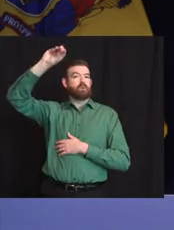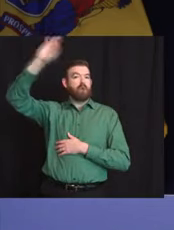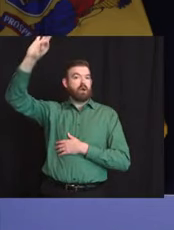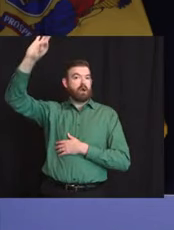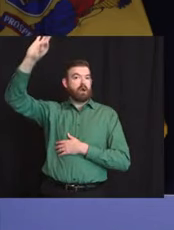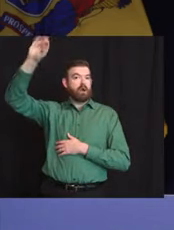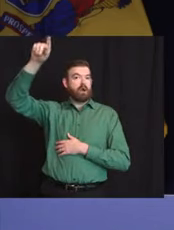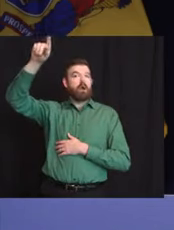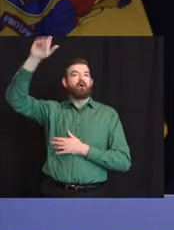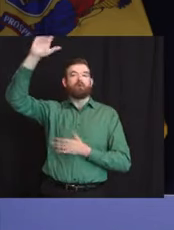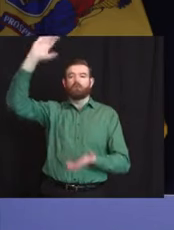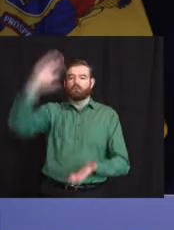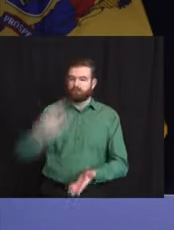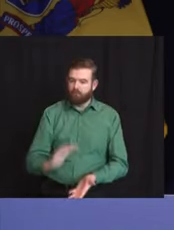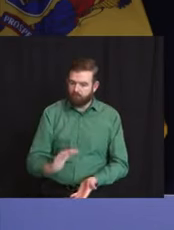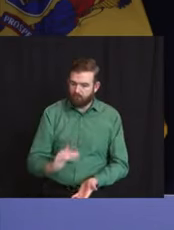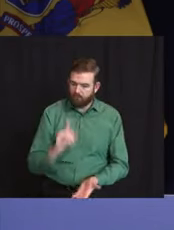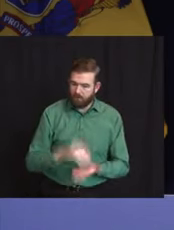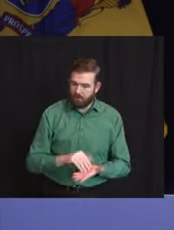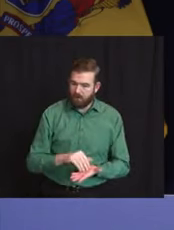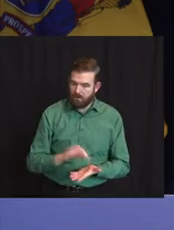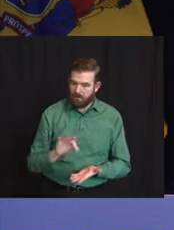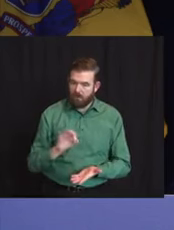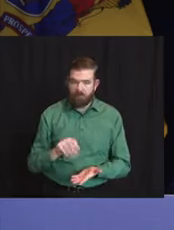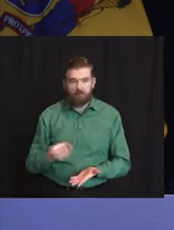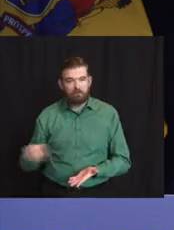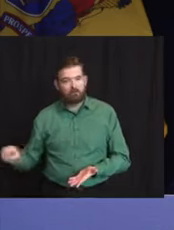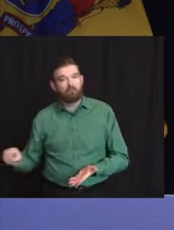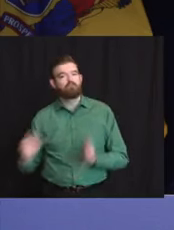on ventilators has decreased